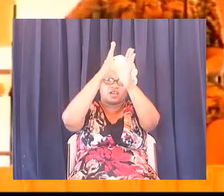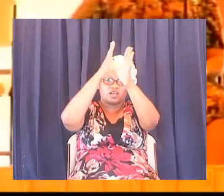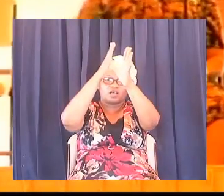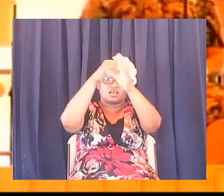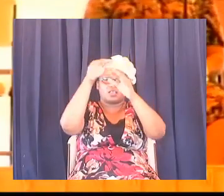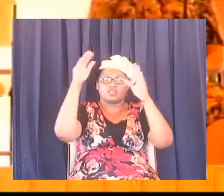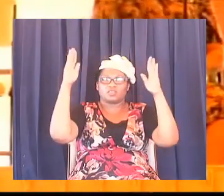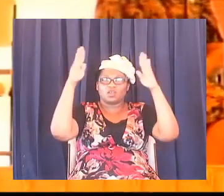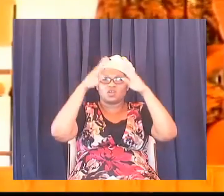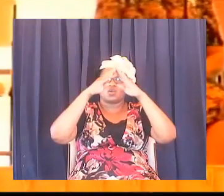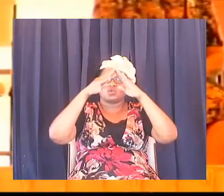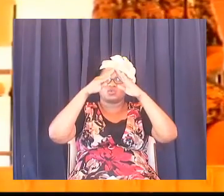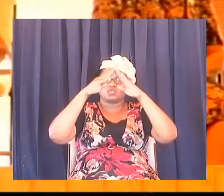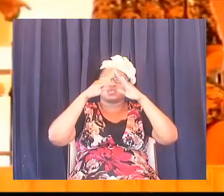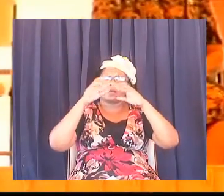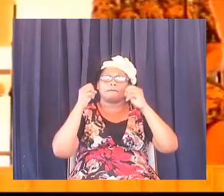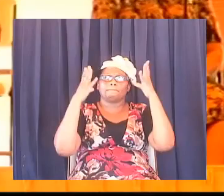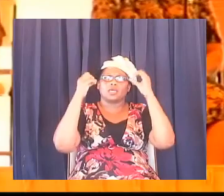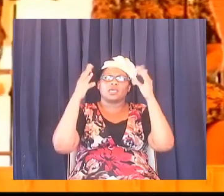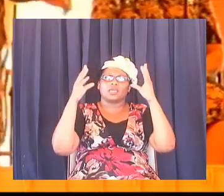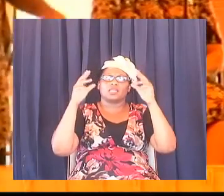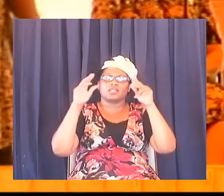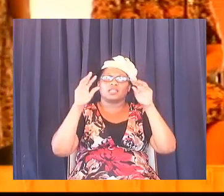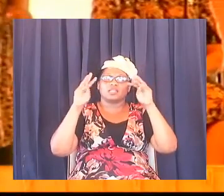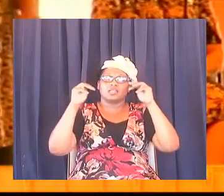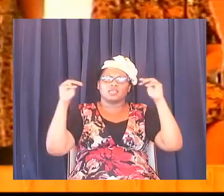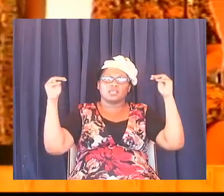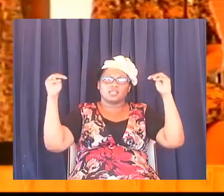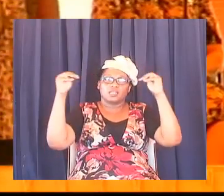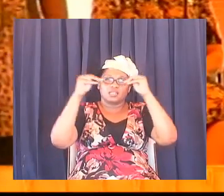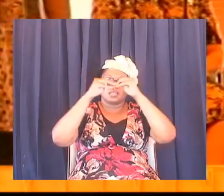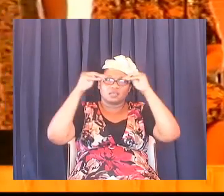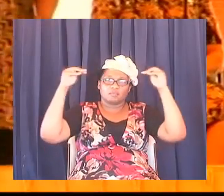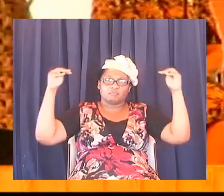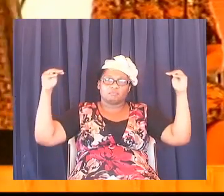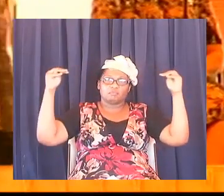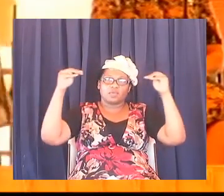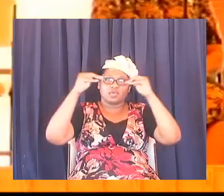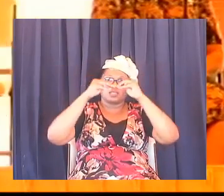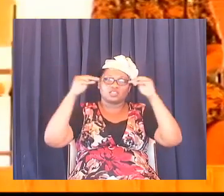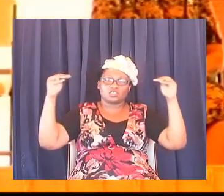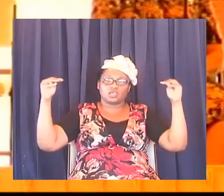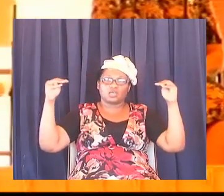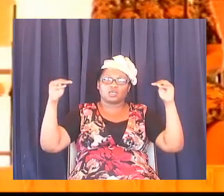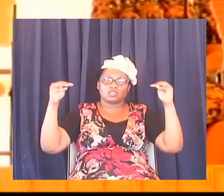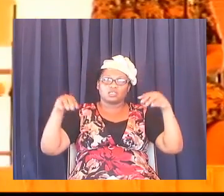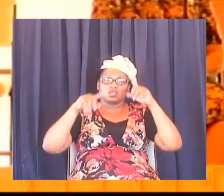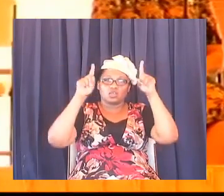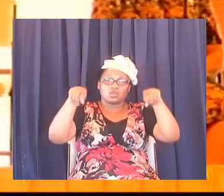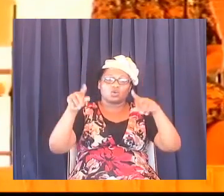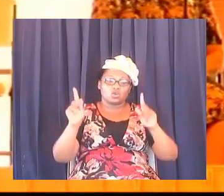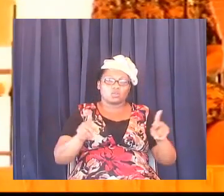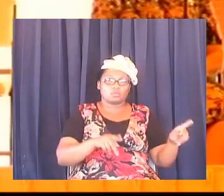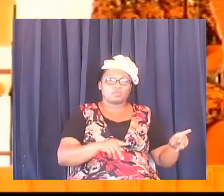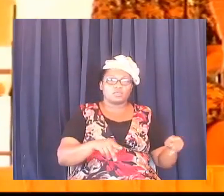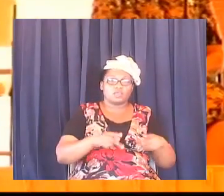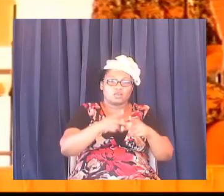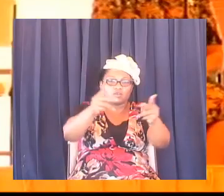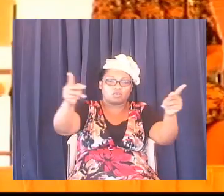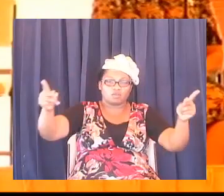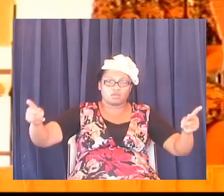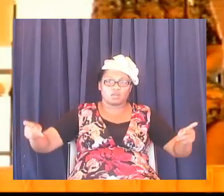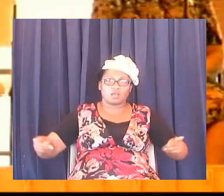so, I would have told you. I go to prepare a place that when I'll come and receive you.